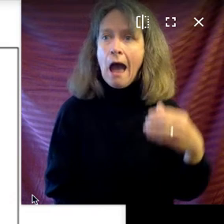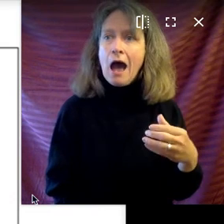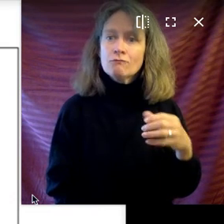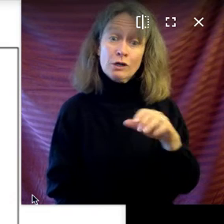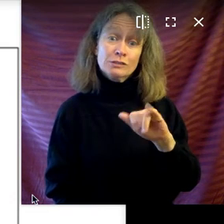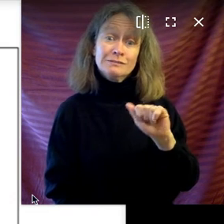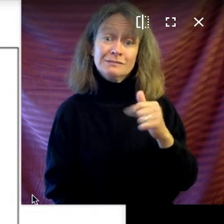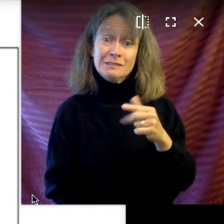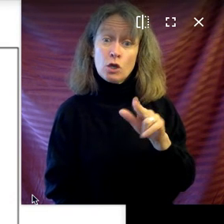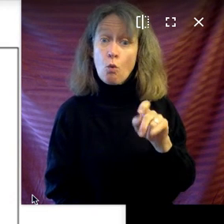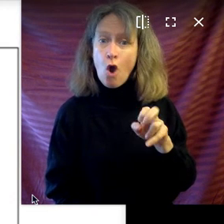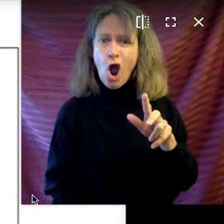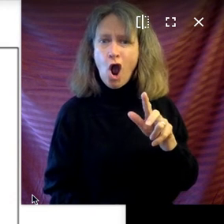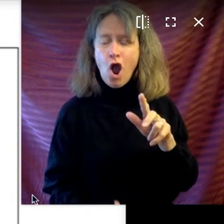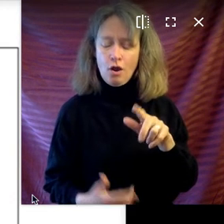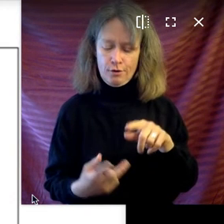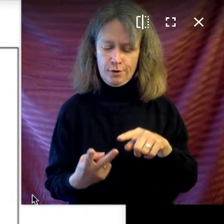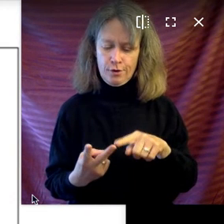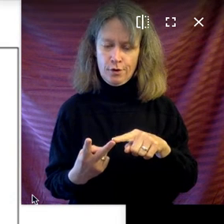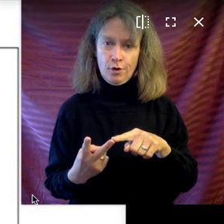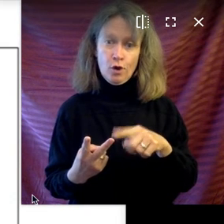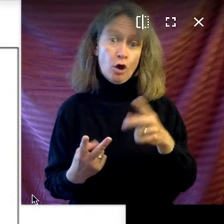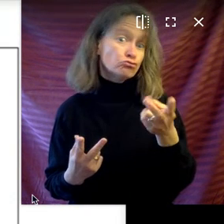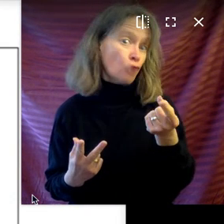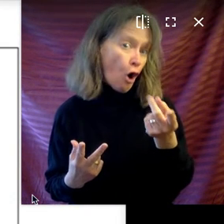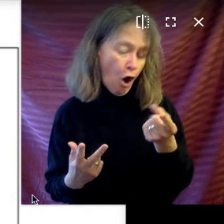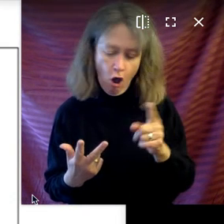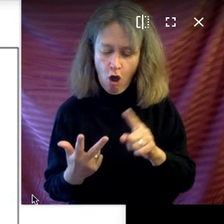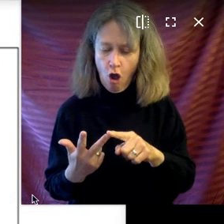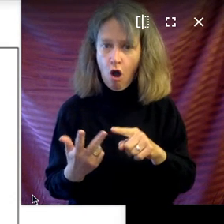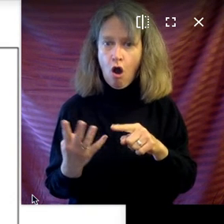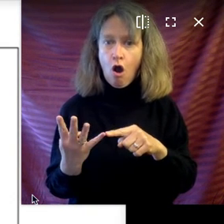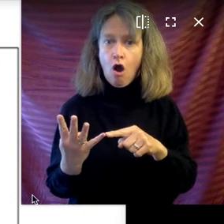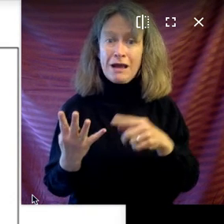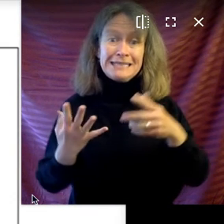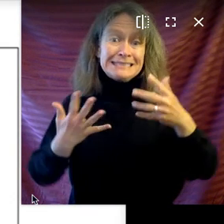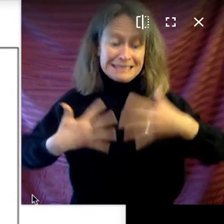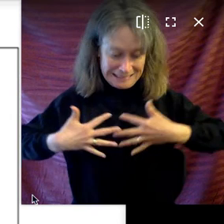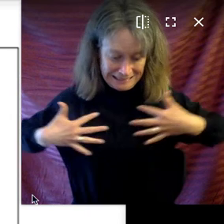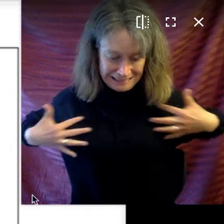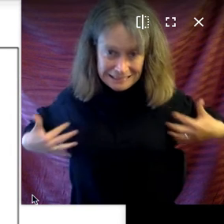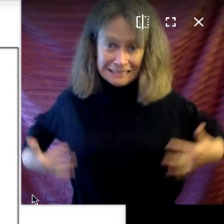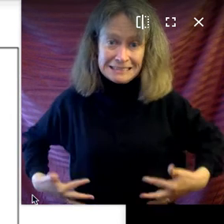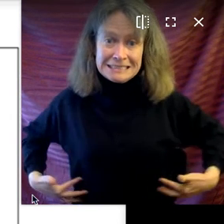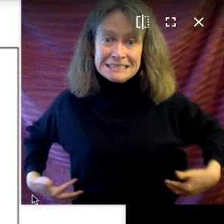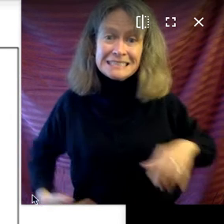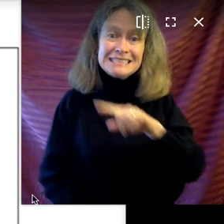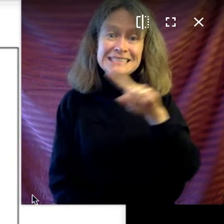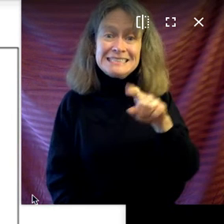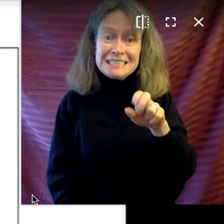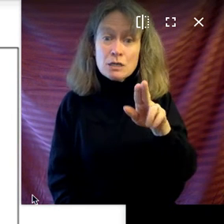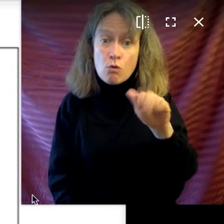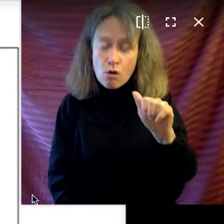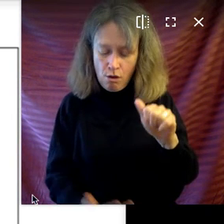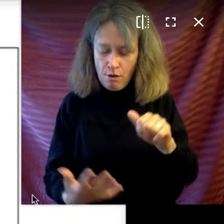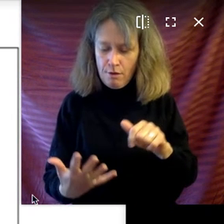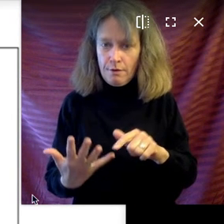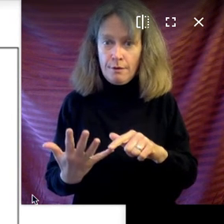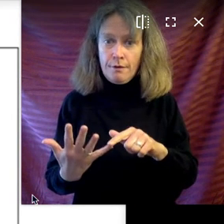a zebra, a fish that's not a stickleback. You